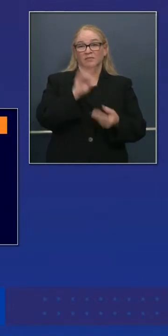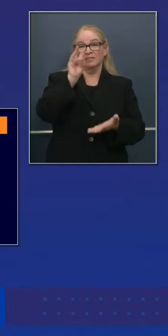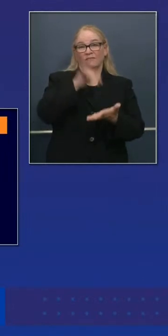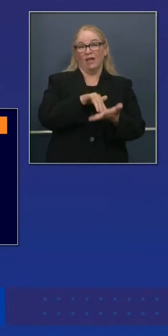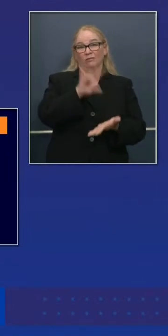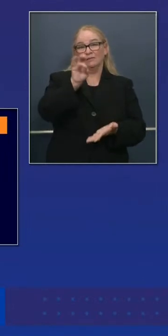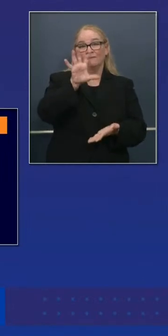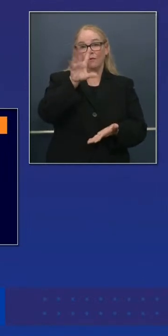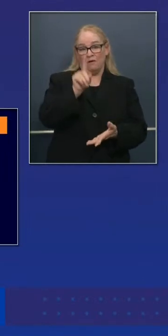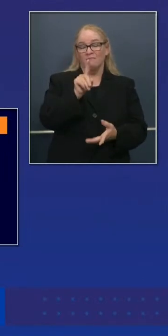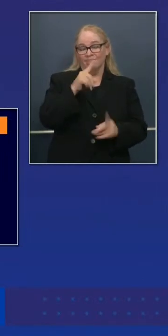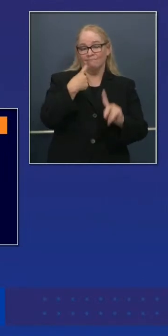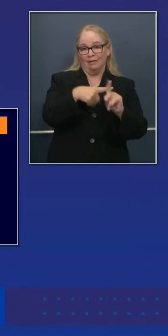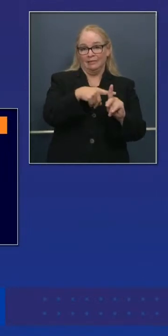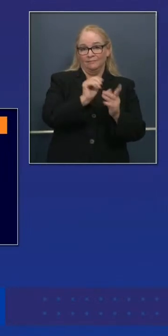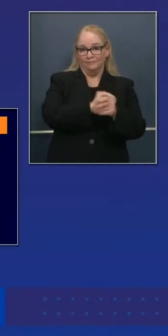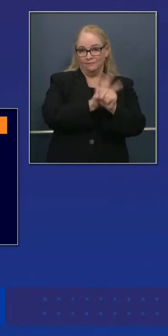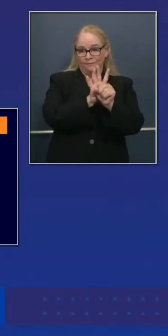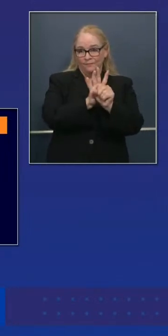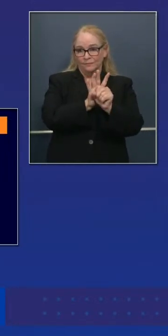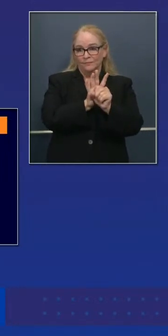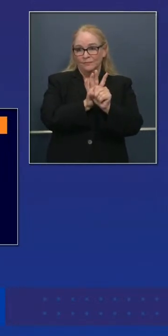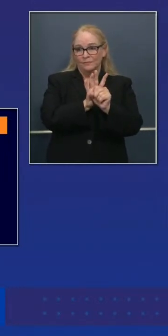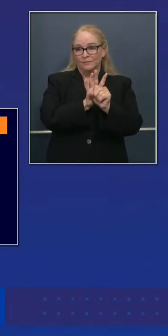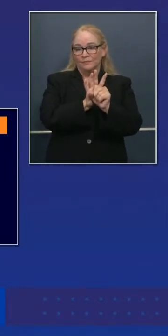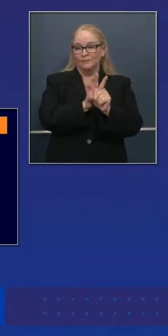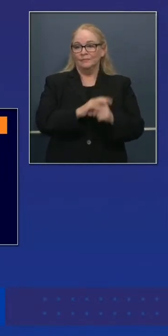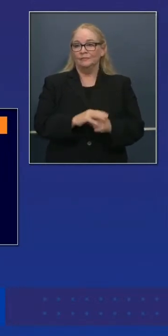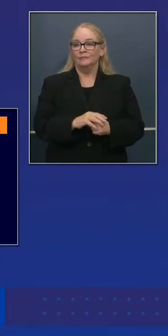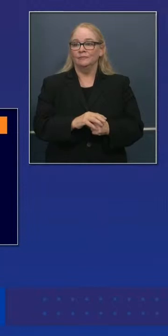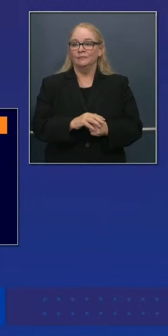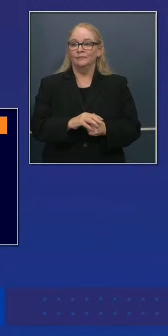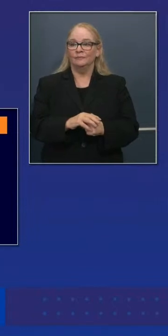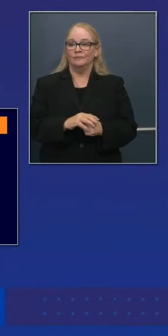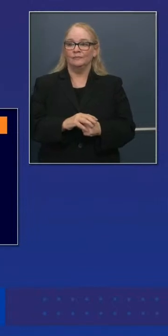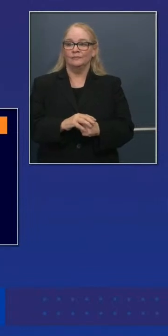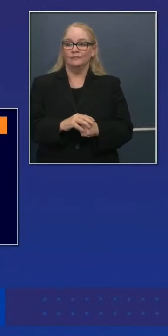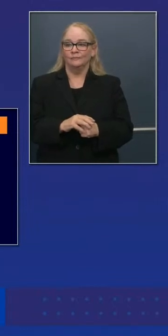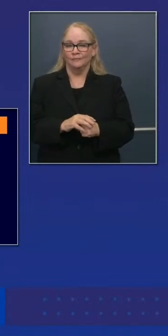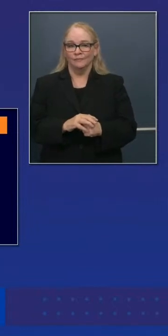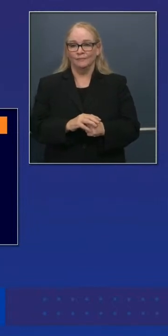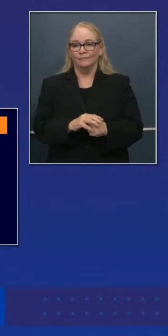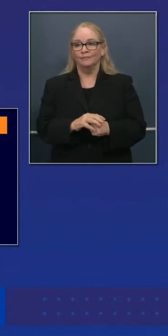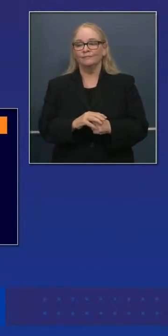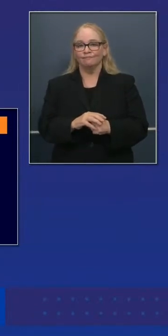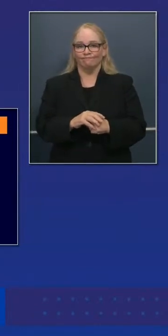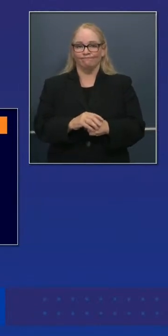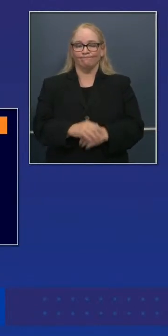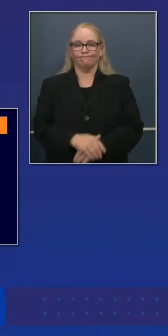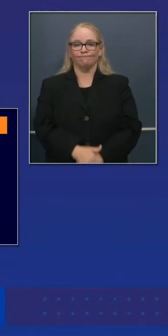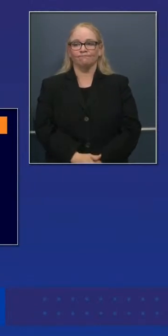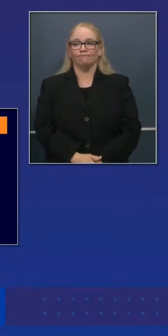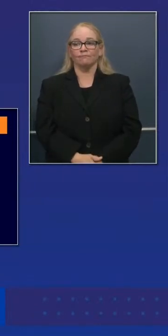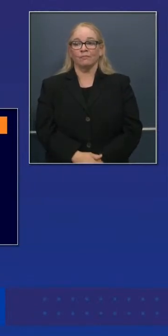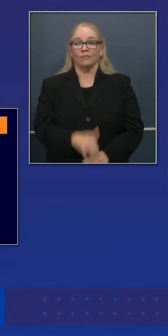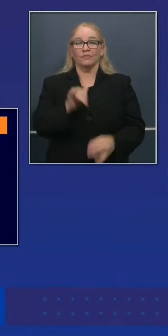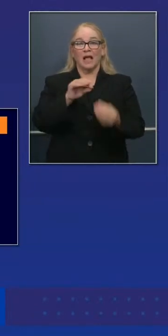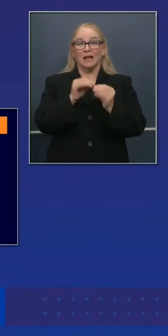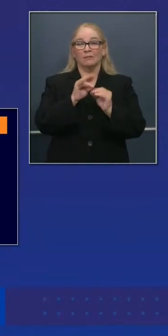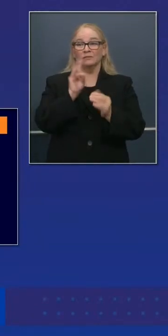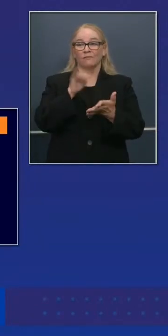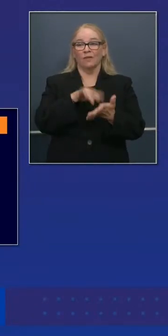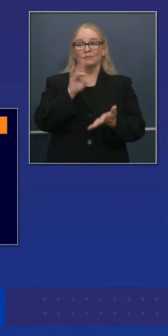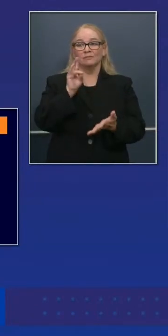7,751 individuals not related to the backlog. New numbers, confident in these numbers, August 9th